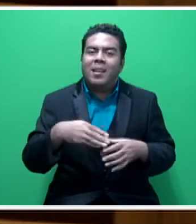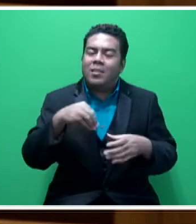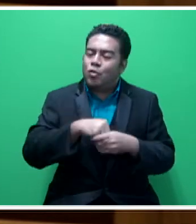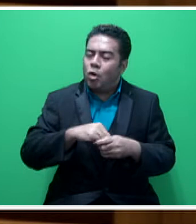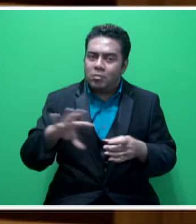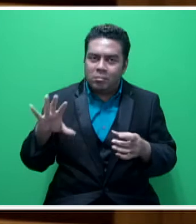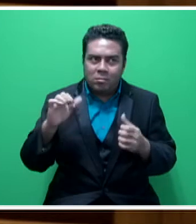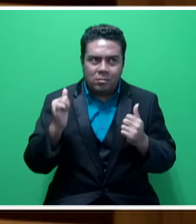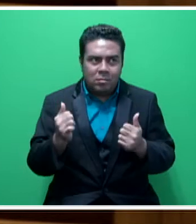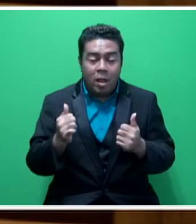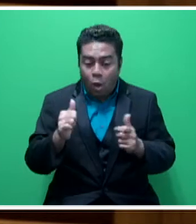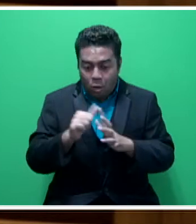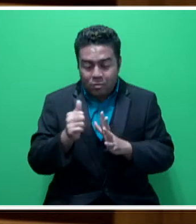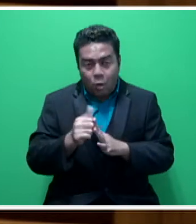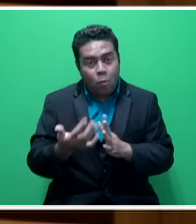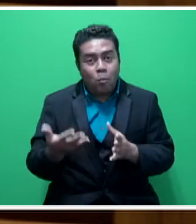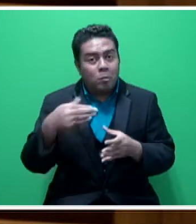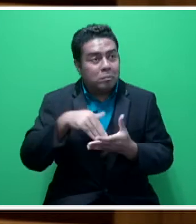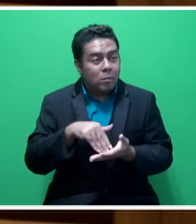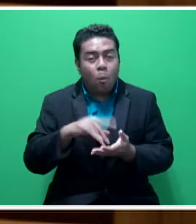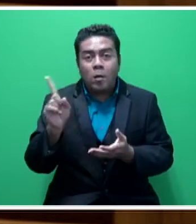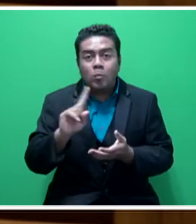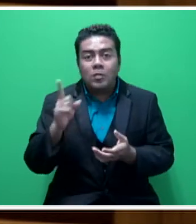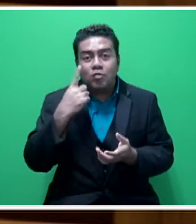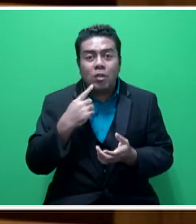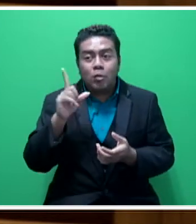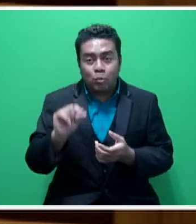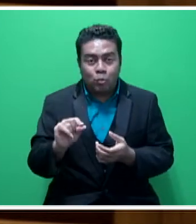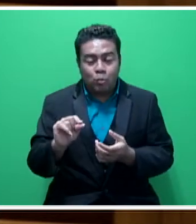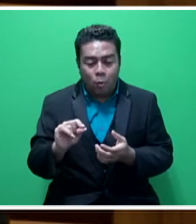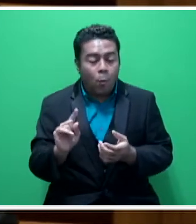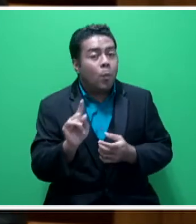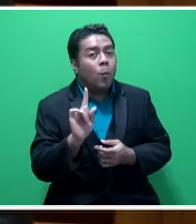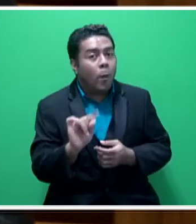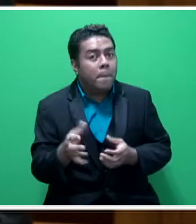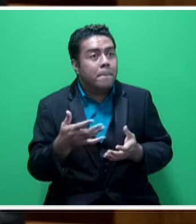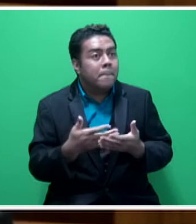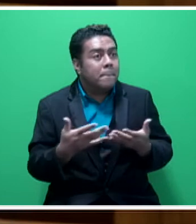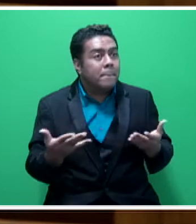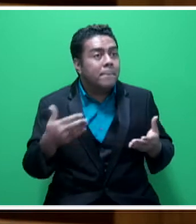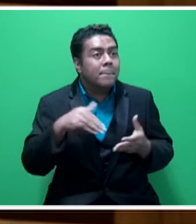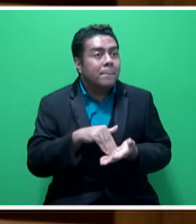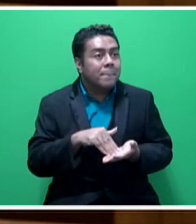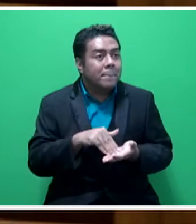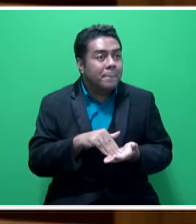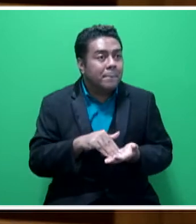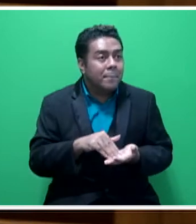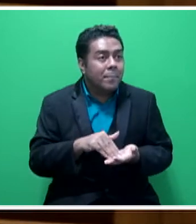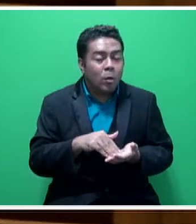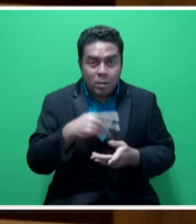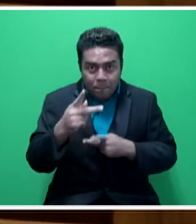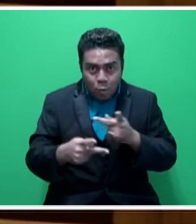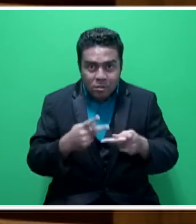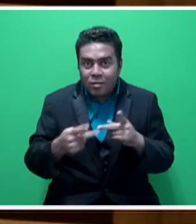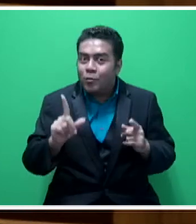uneconomical. Also, sir, additionally, what we are trying to do eventually, when we will get there, we're just in the process of